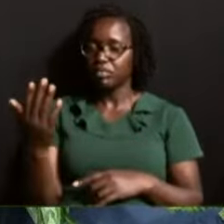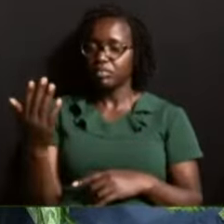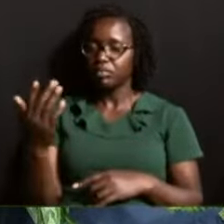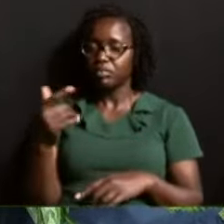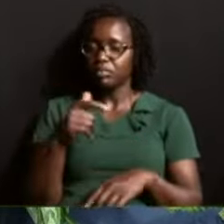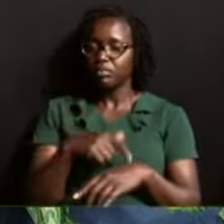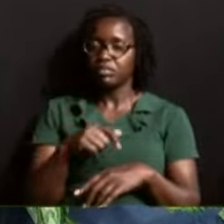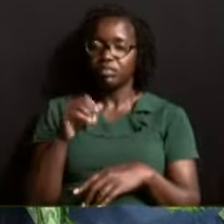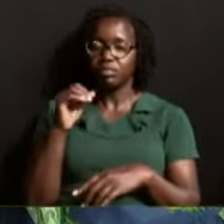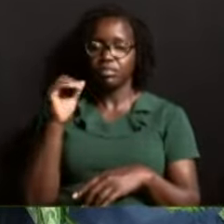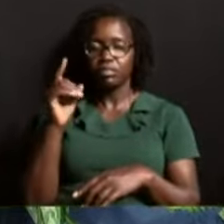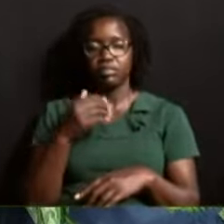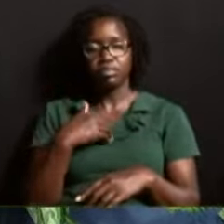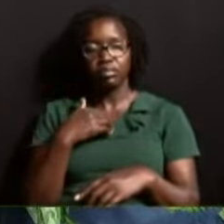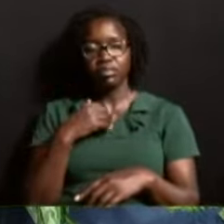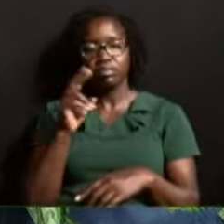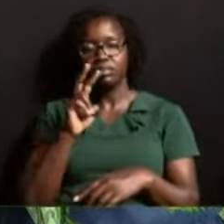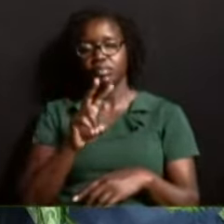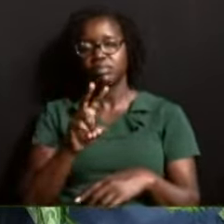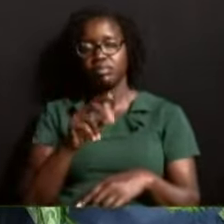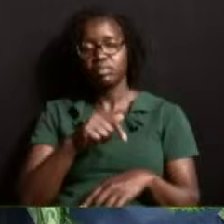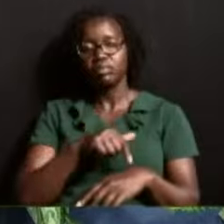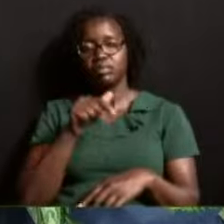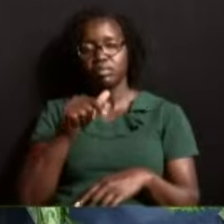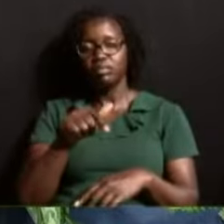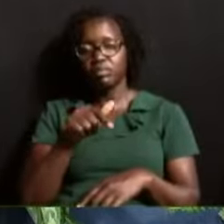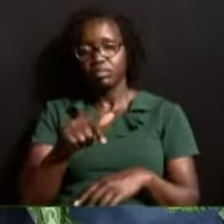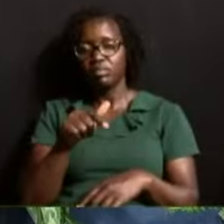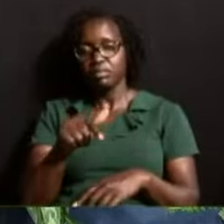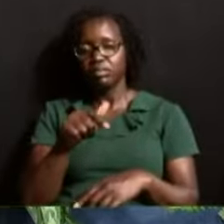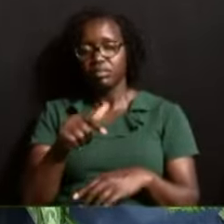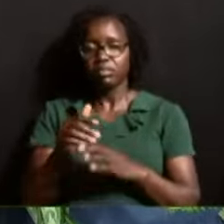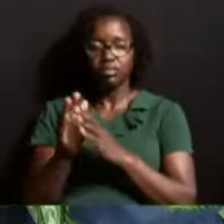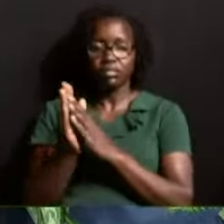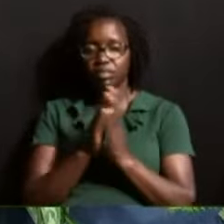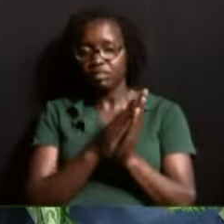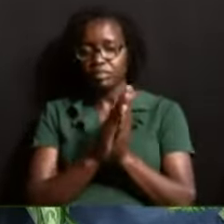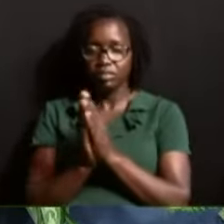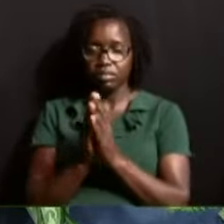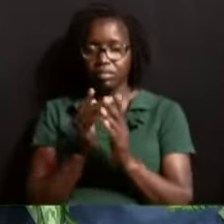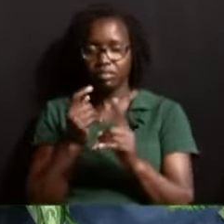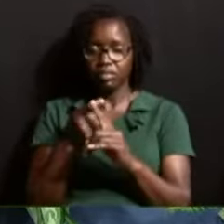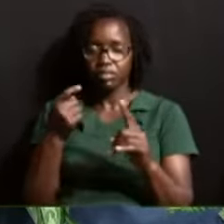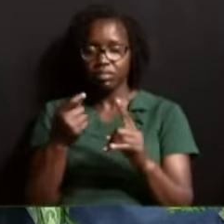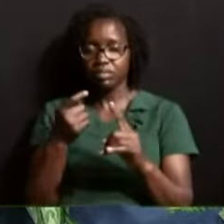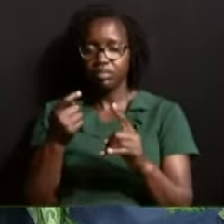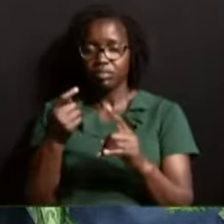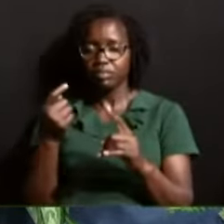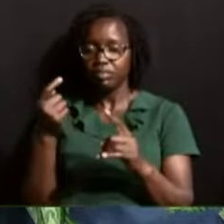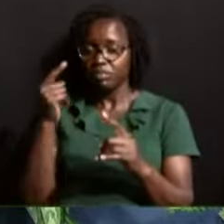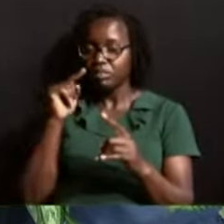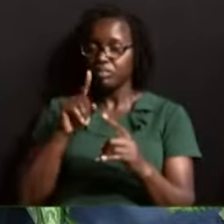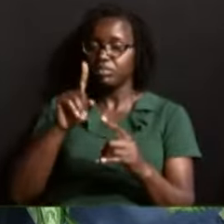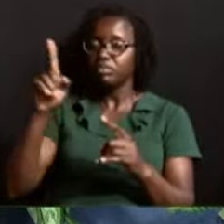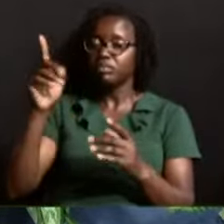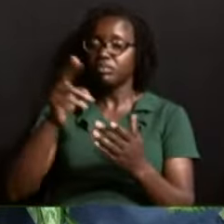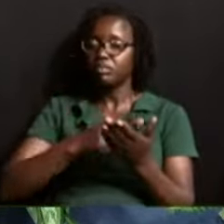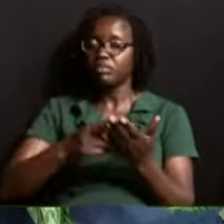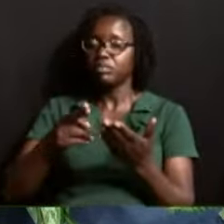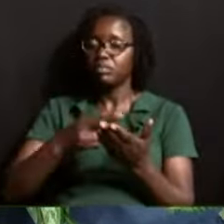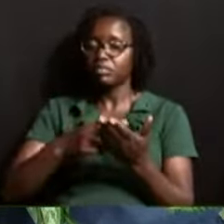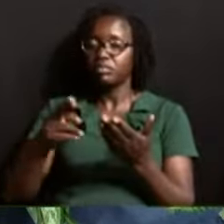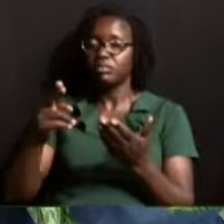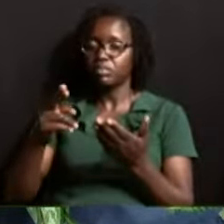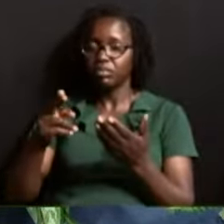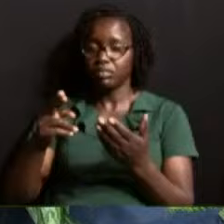should have been looking at this particular storm from the angle of riding